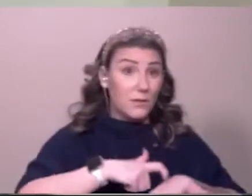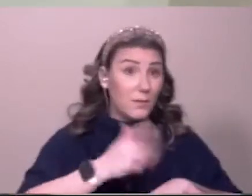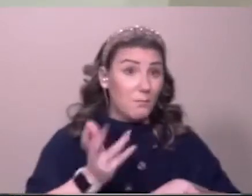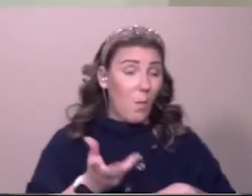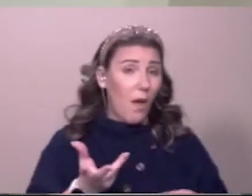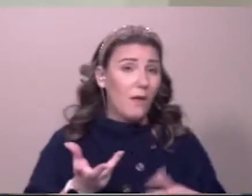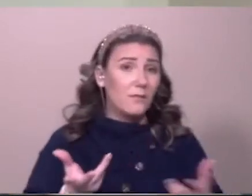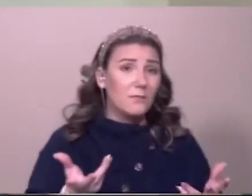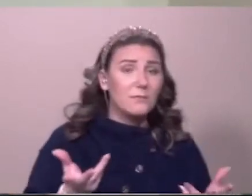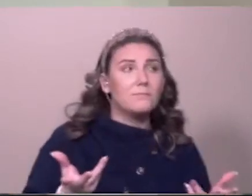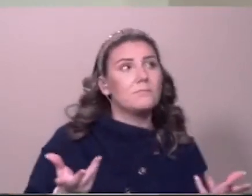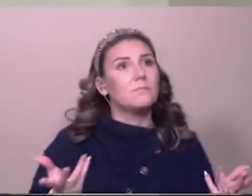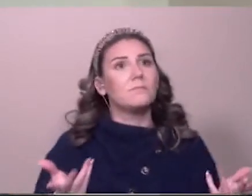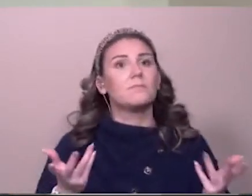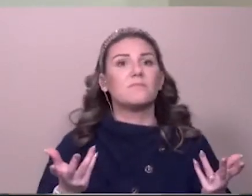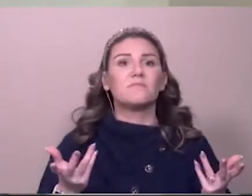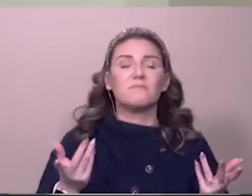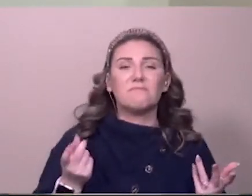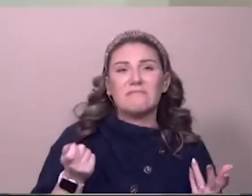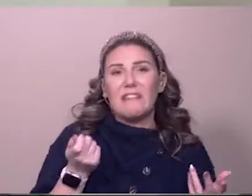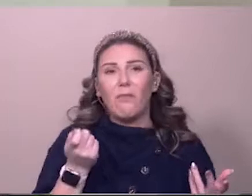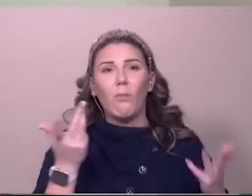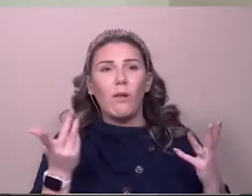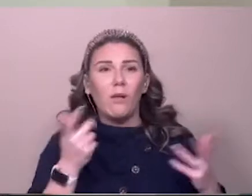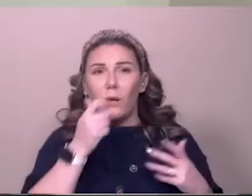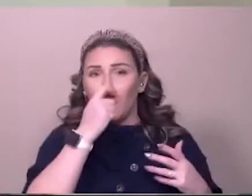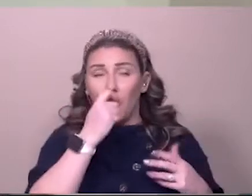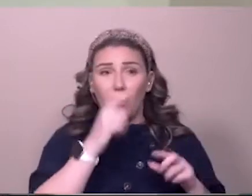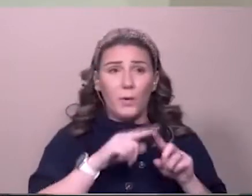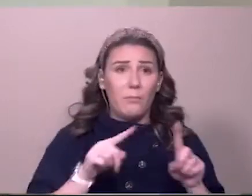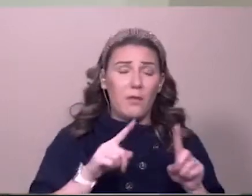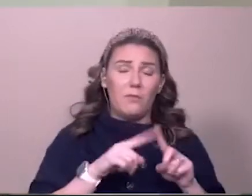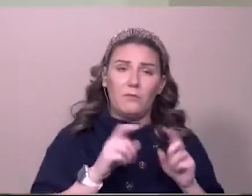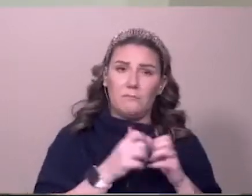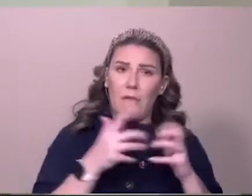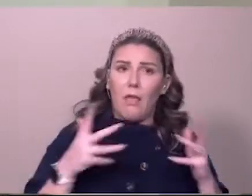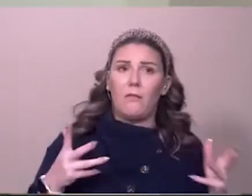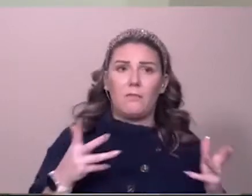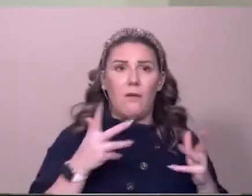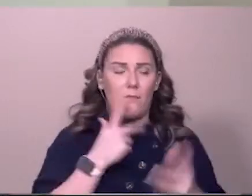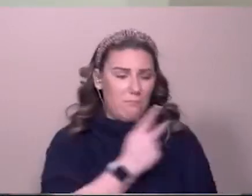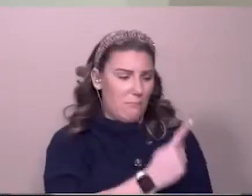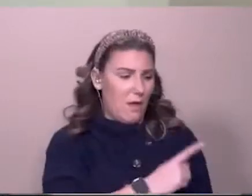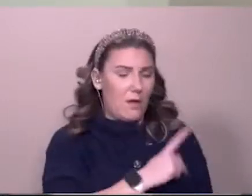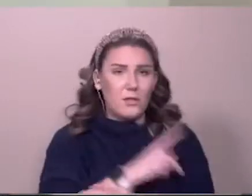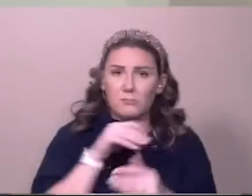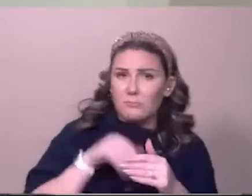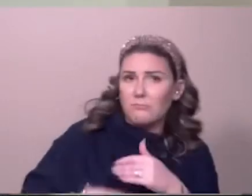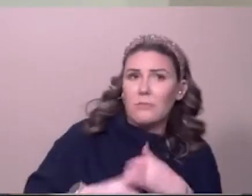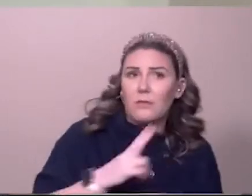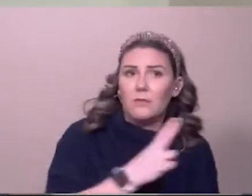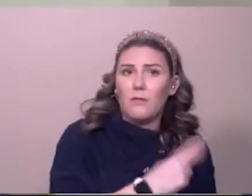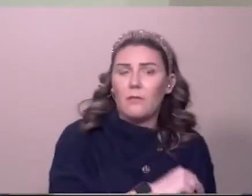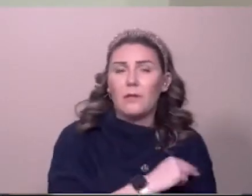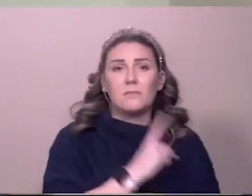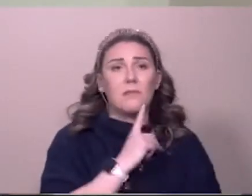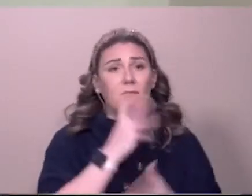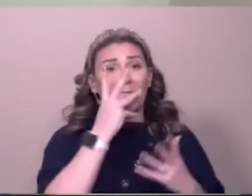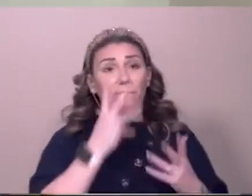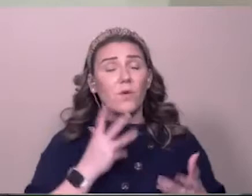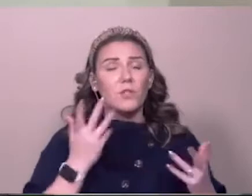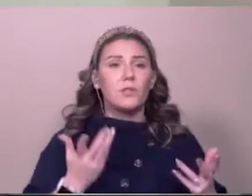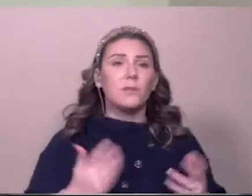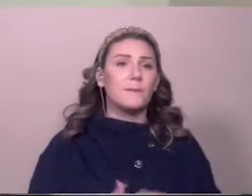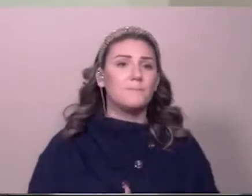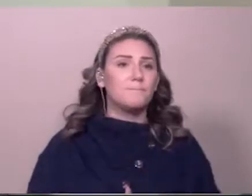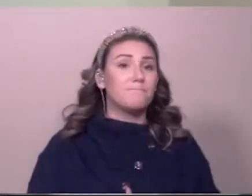probably is just a little cold. But there is a significant amount of patients who enter the hospital who, unfortunately,